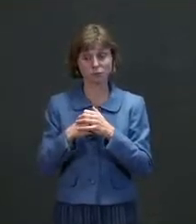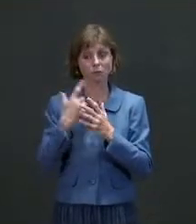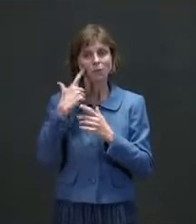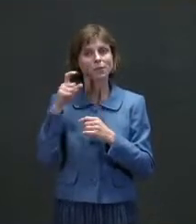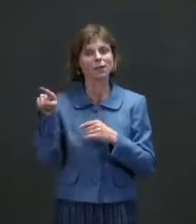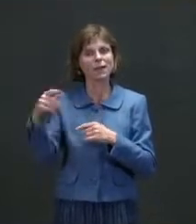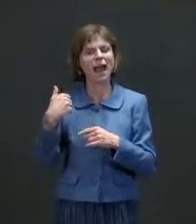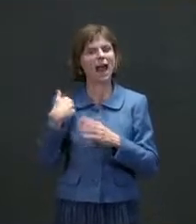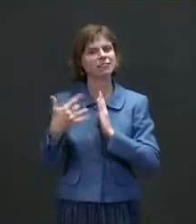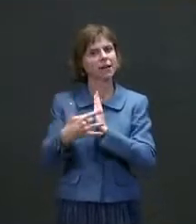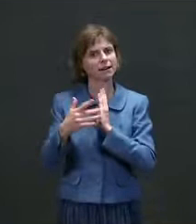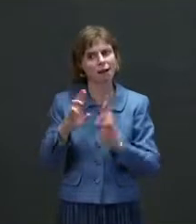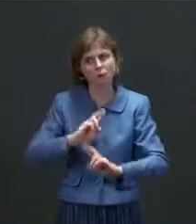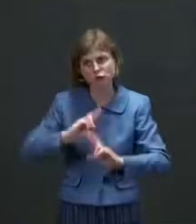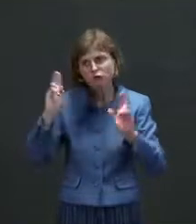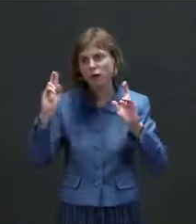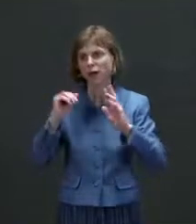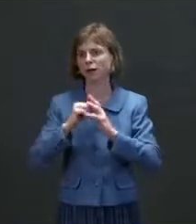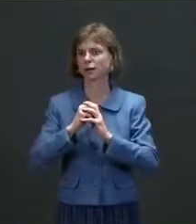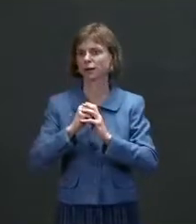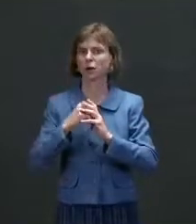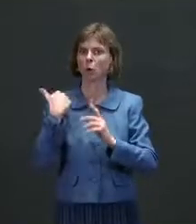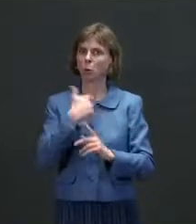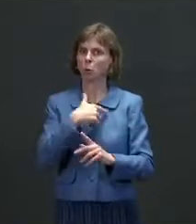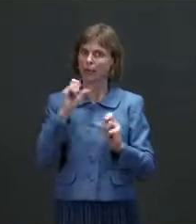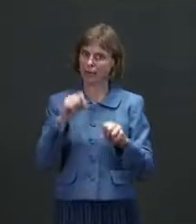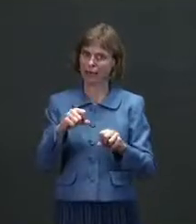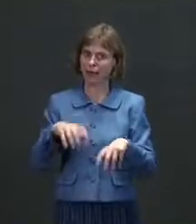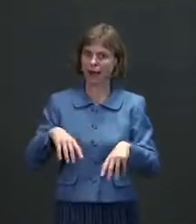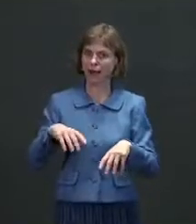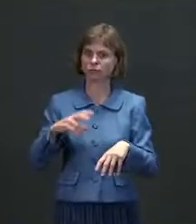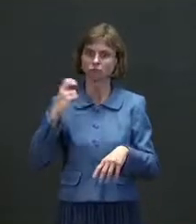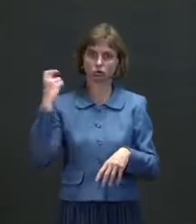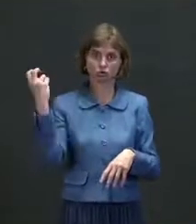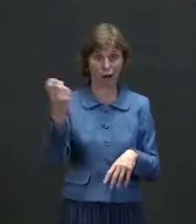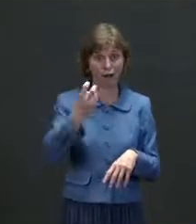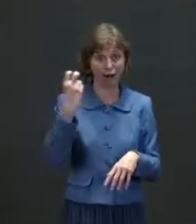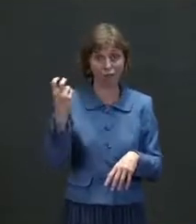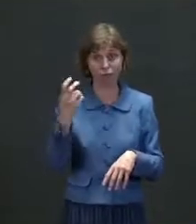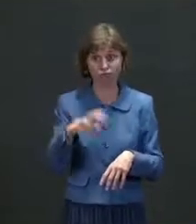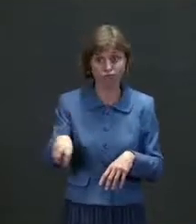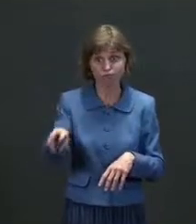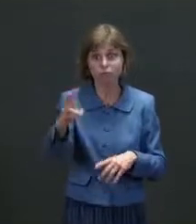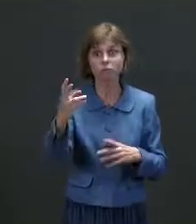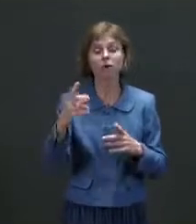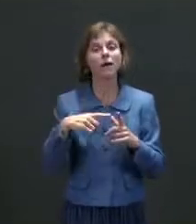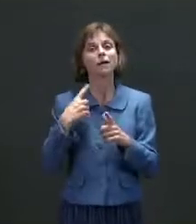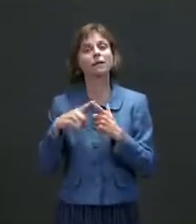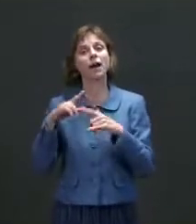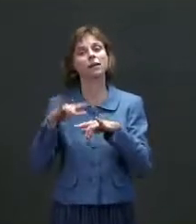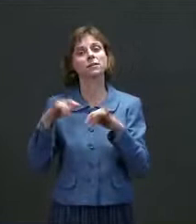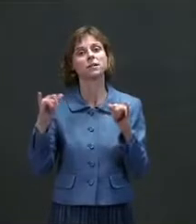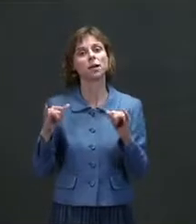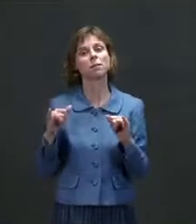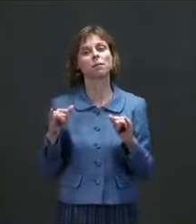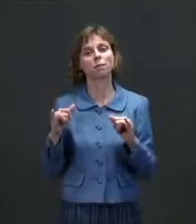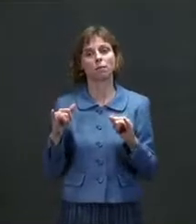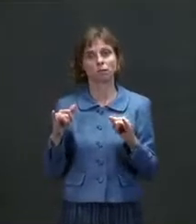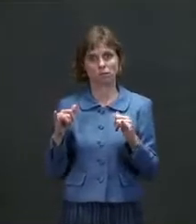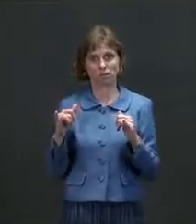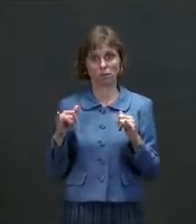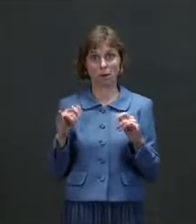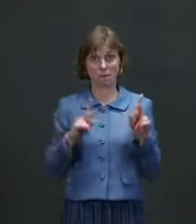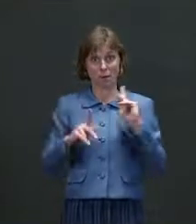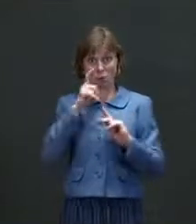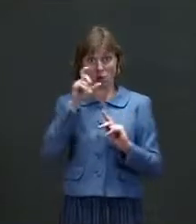means to technology where we could take on the road and then also be able to allow those who need to enroll